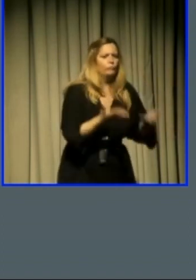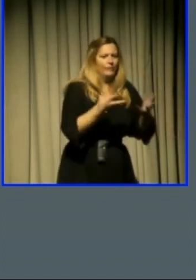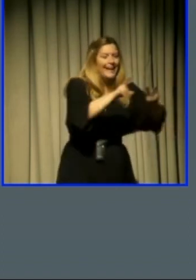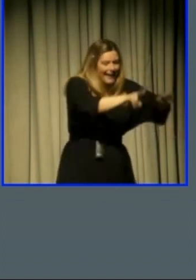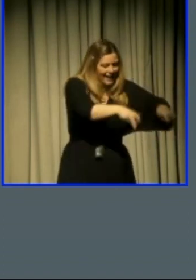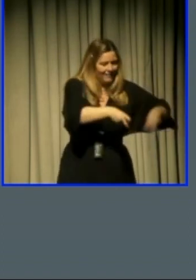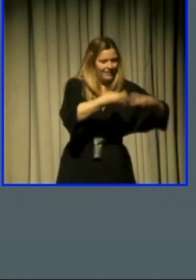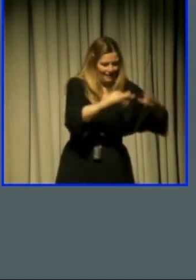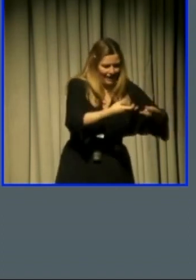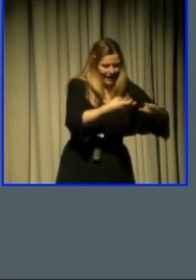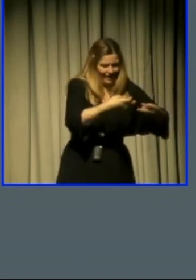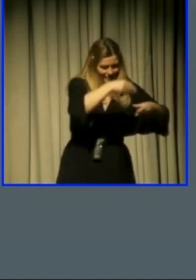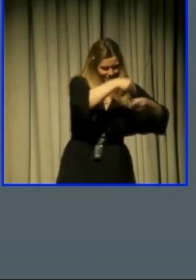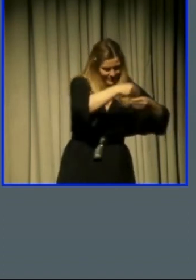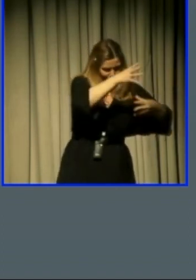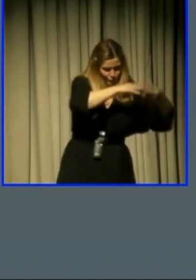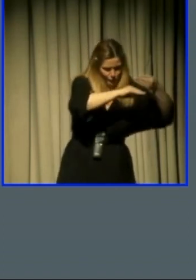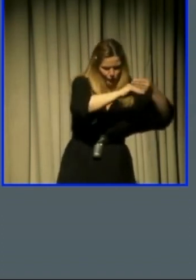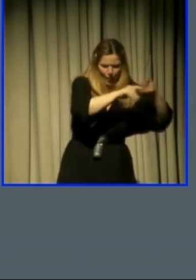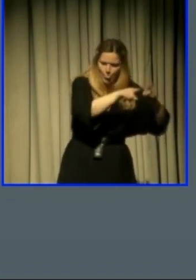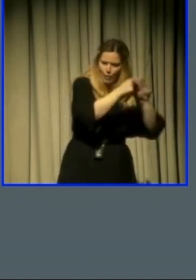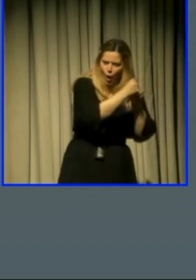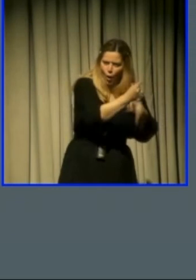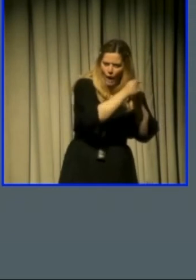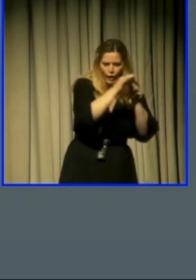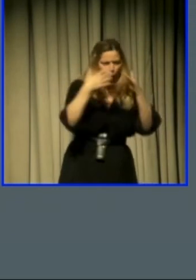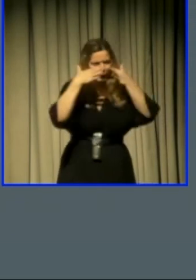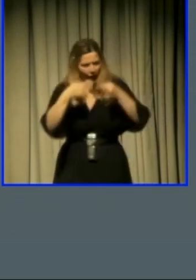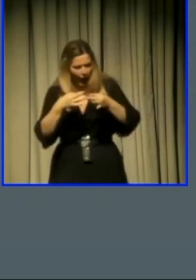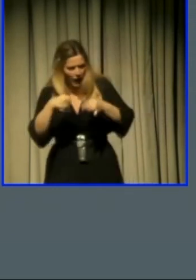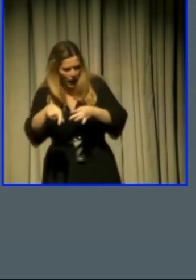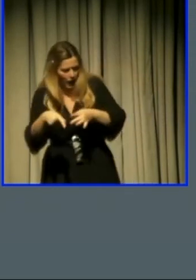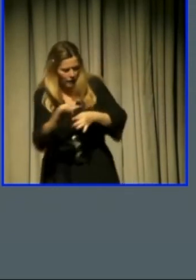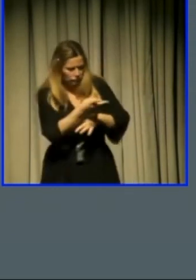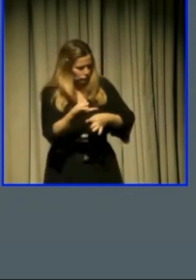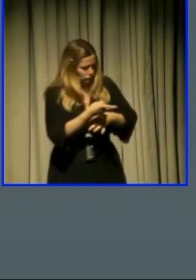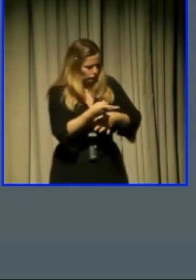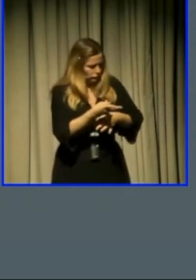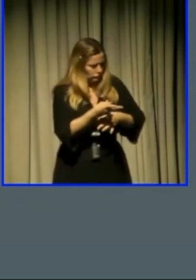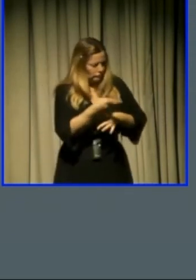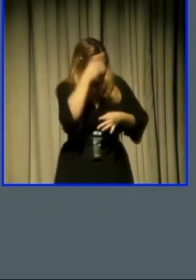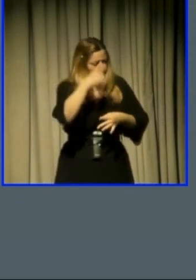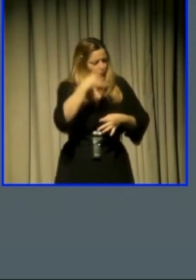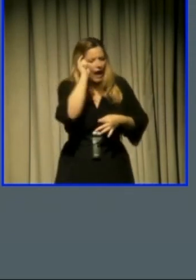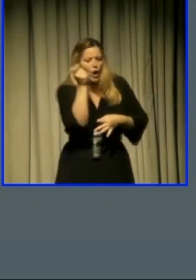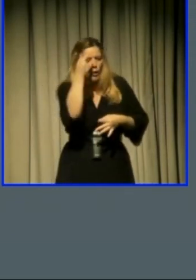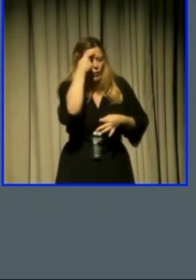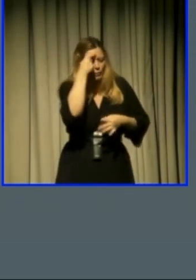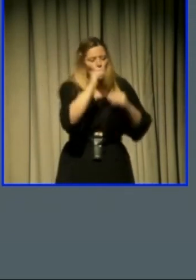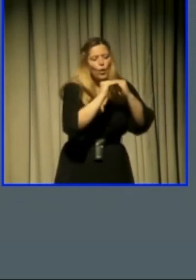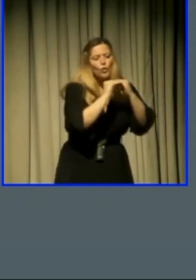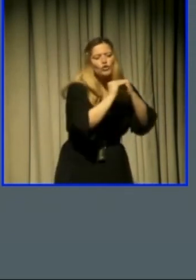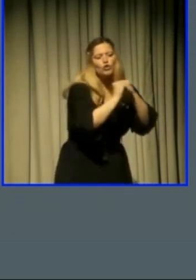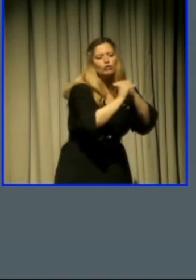both online and offline. So the idea of keeping that momentum of sustainability